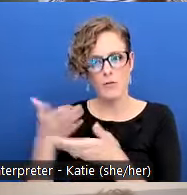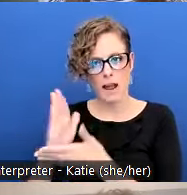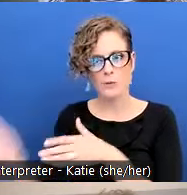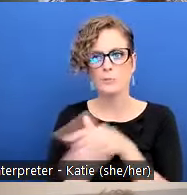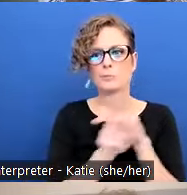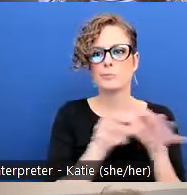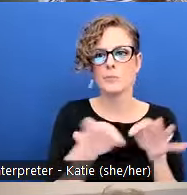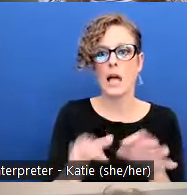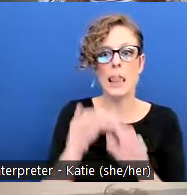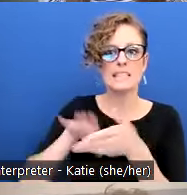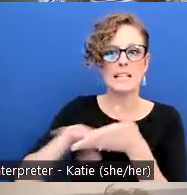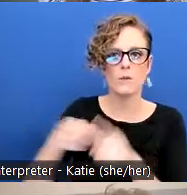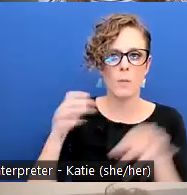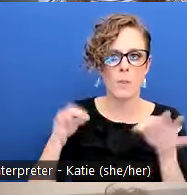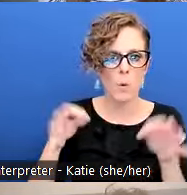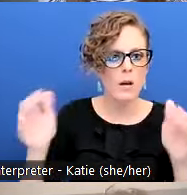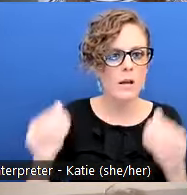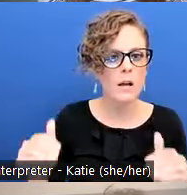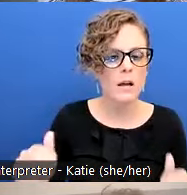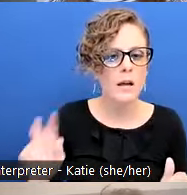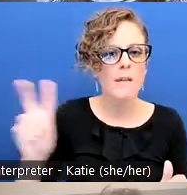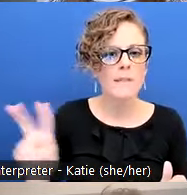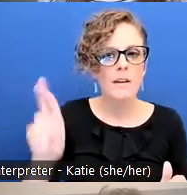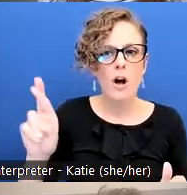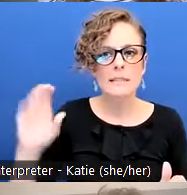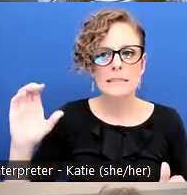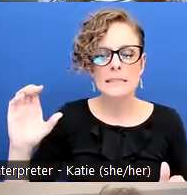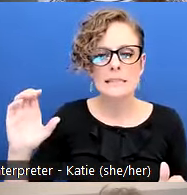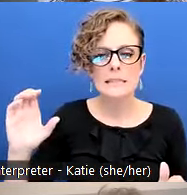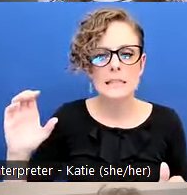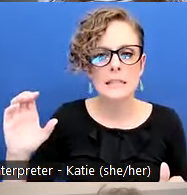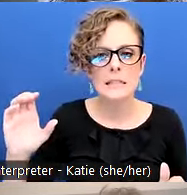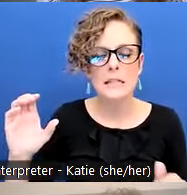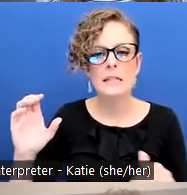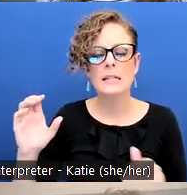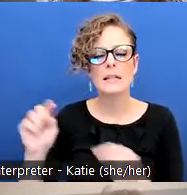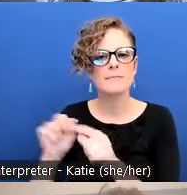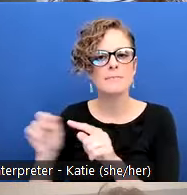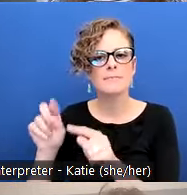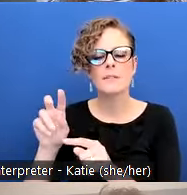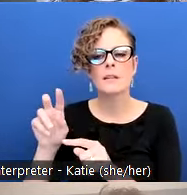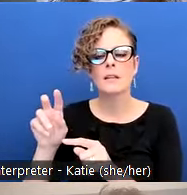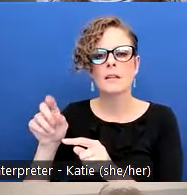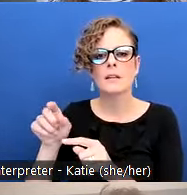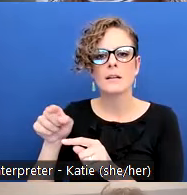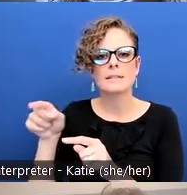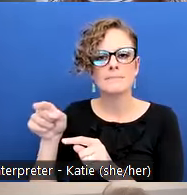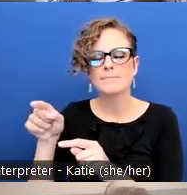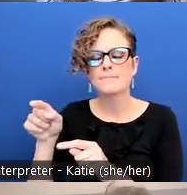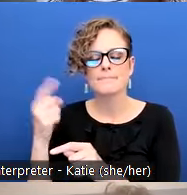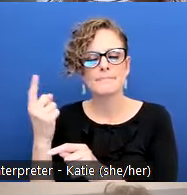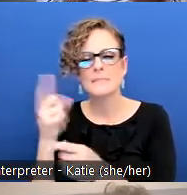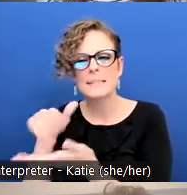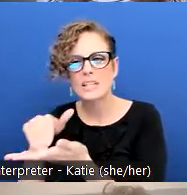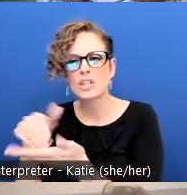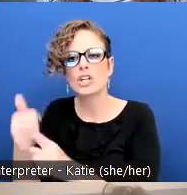RMVLC, Rocky Mountain Victim Law Center, they are working on making updates to their VRA pocket guide with all of the